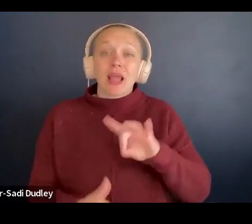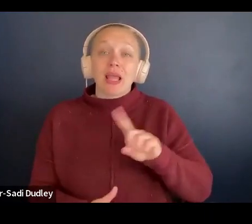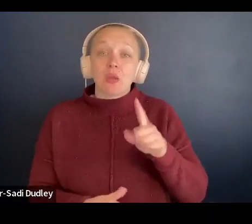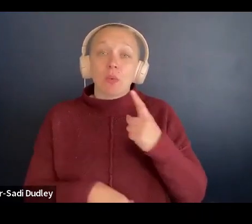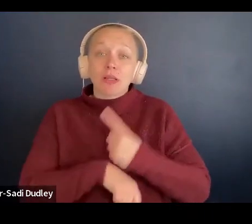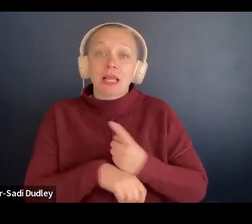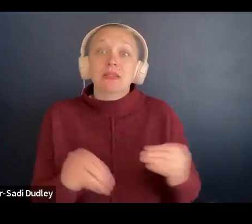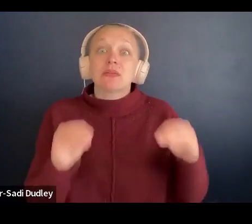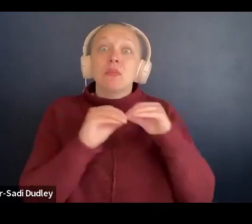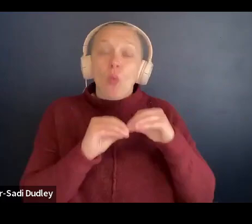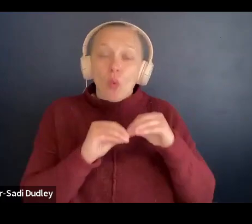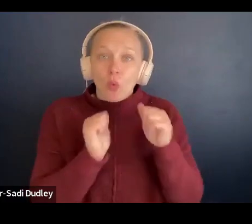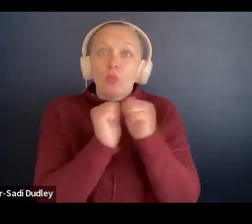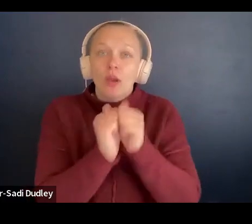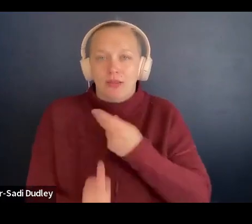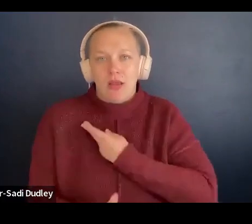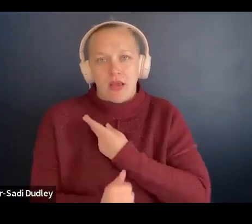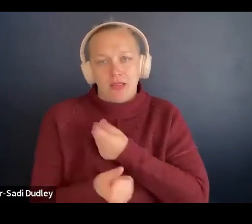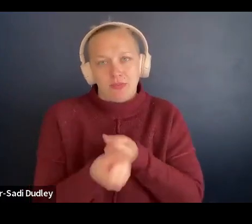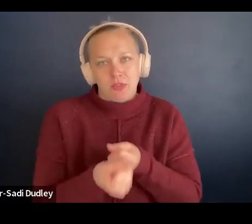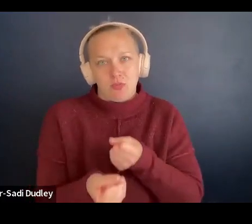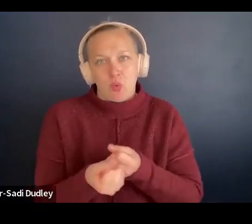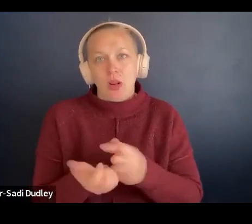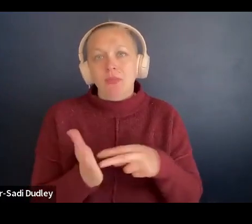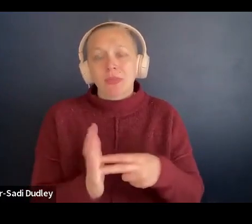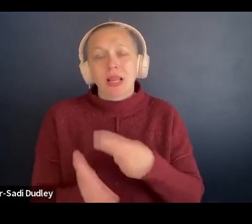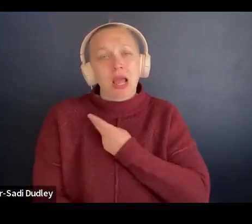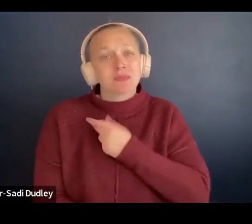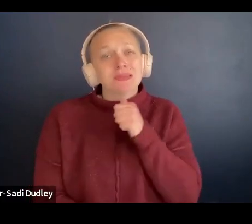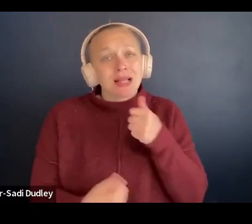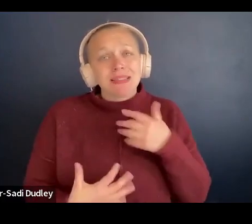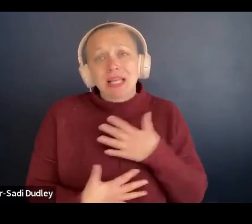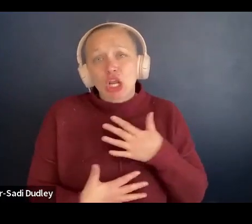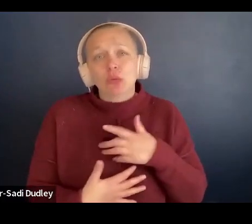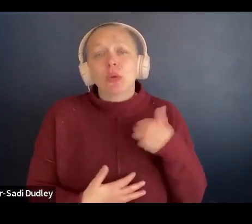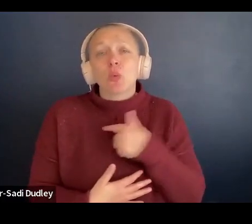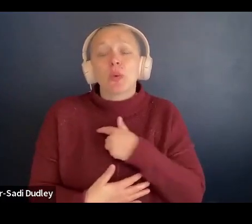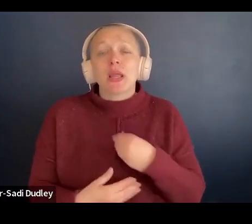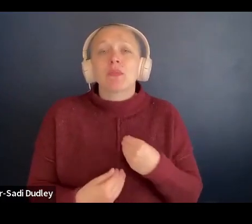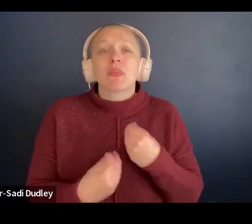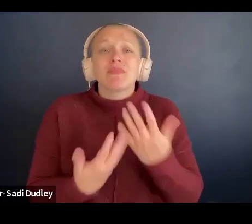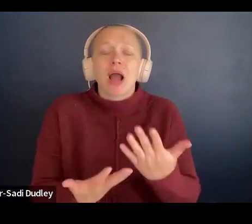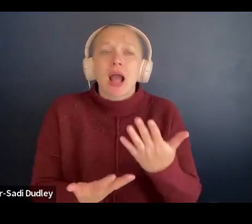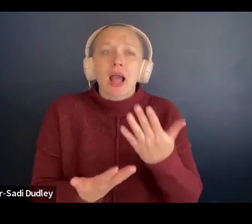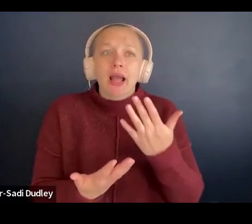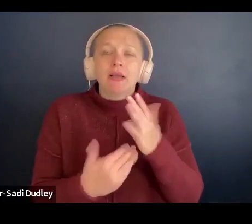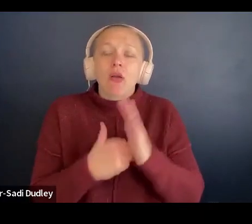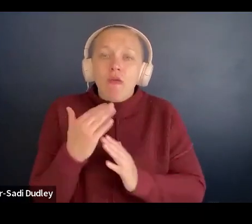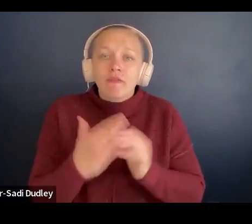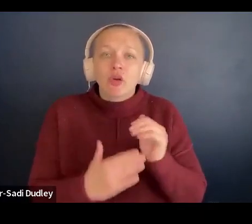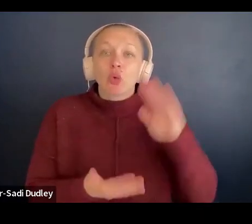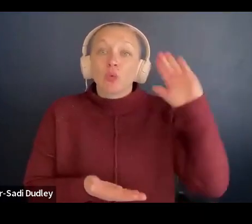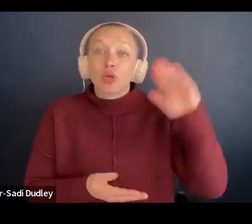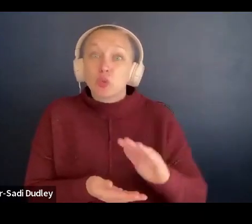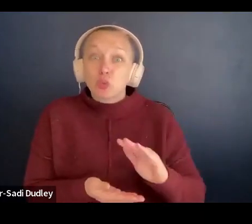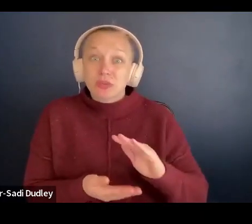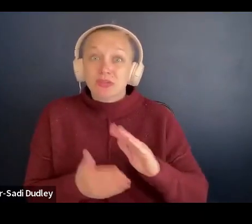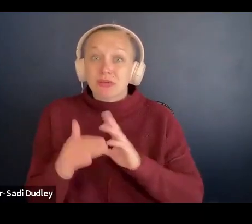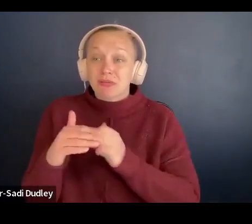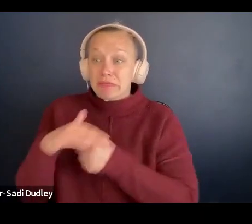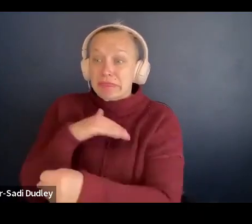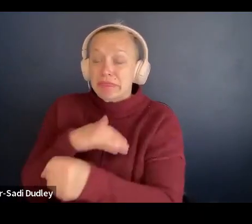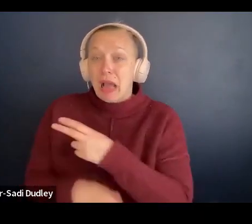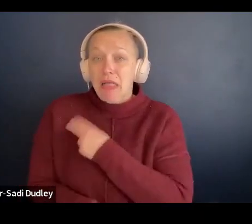have hospice support. So really good things to think about there. We reduce hospitalizations, doctor and ER visits. Hospice